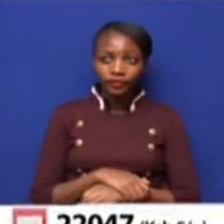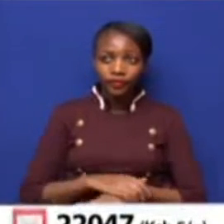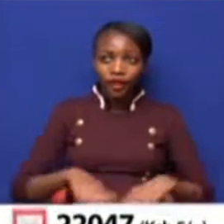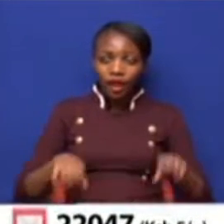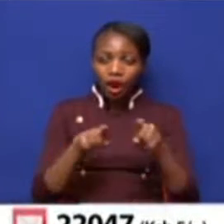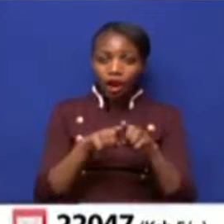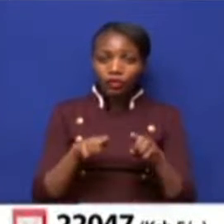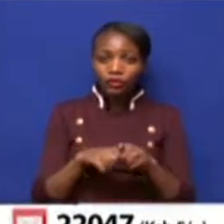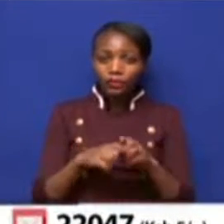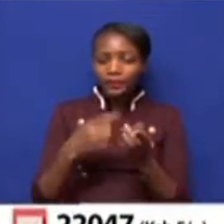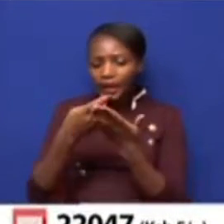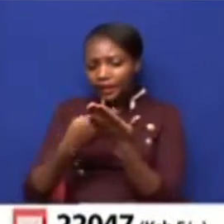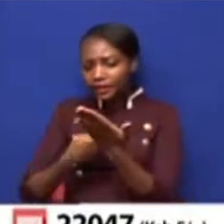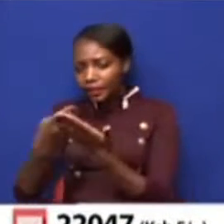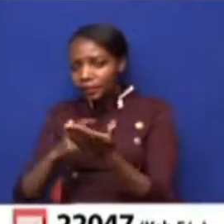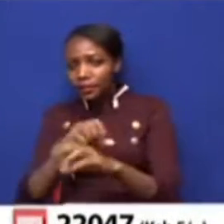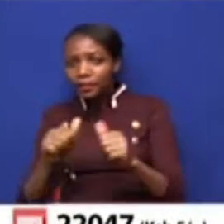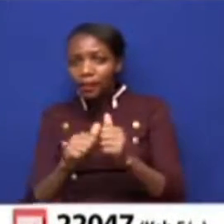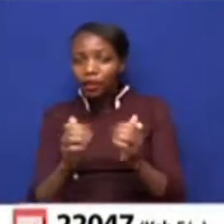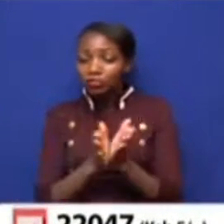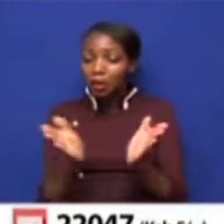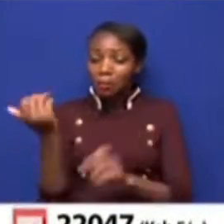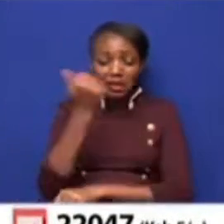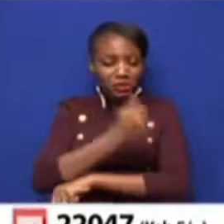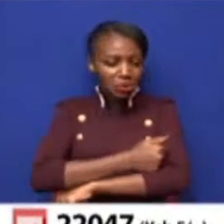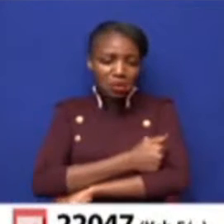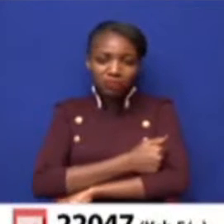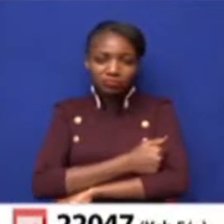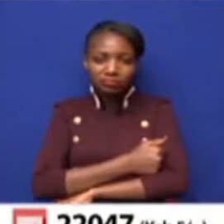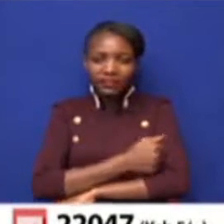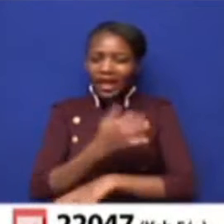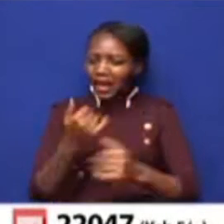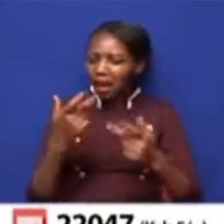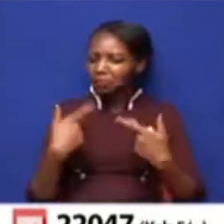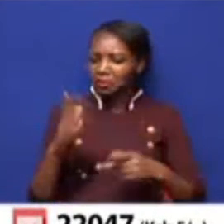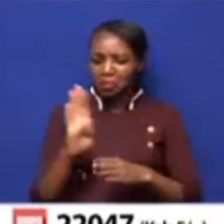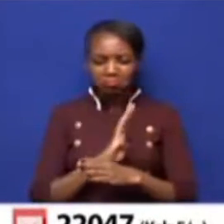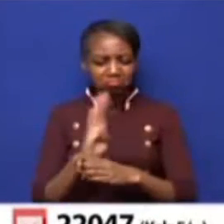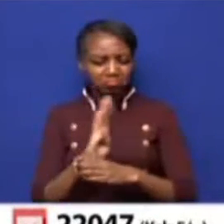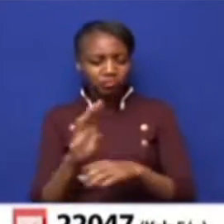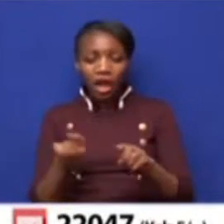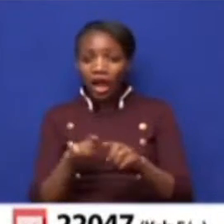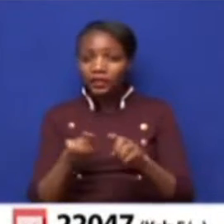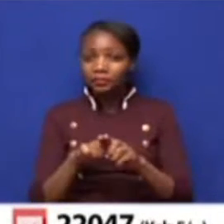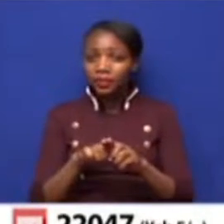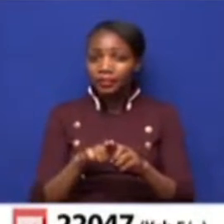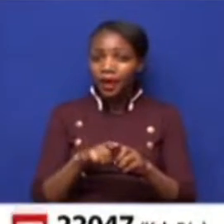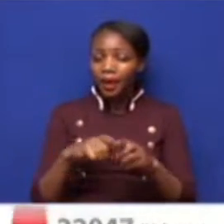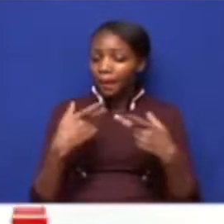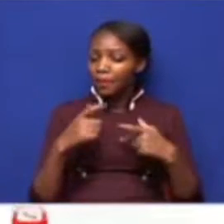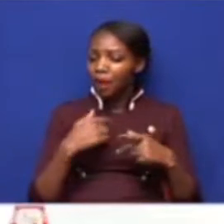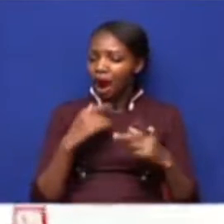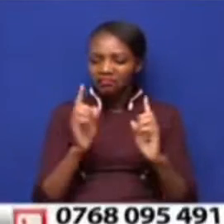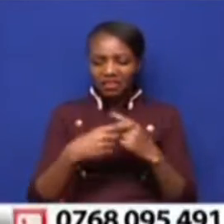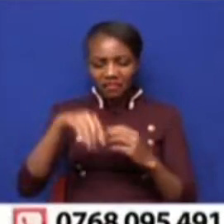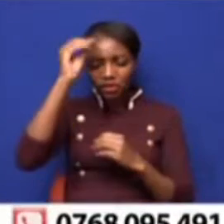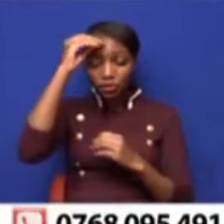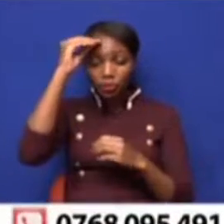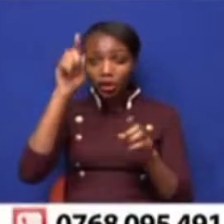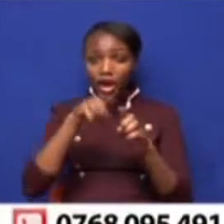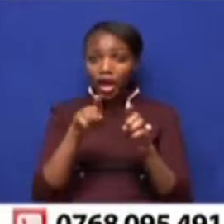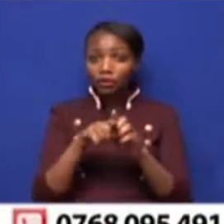Elsewhere, the debate on whether to reopen schools or not has gained momentum and continues to gain momentum in the country, with